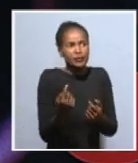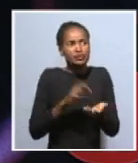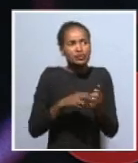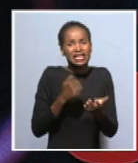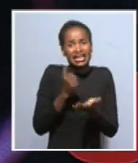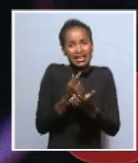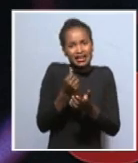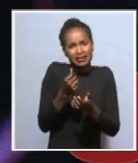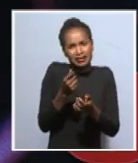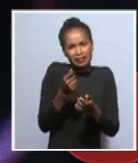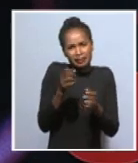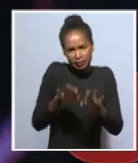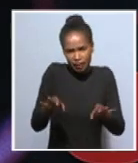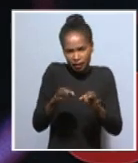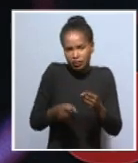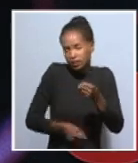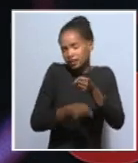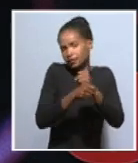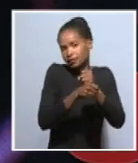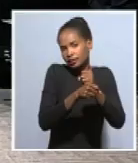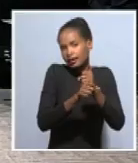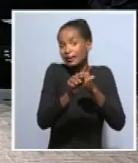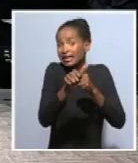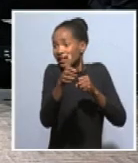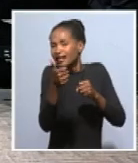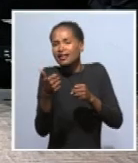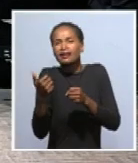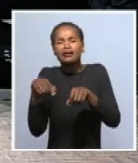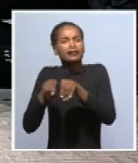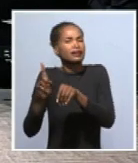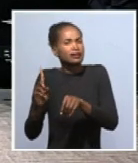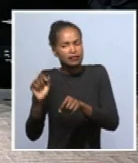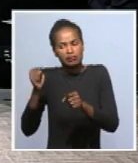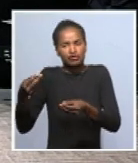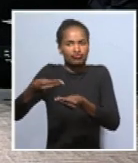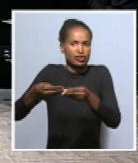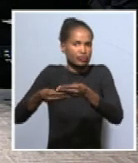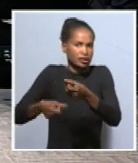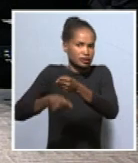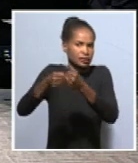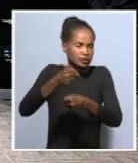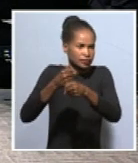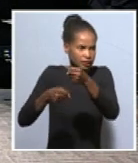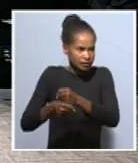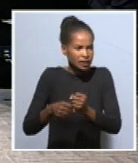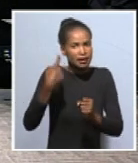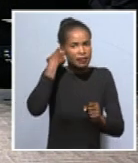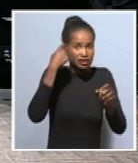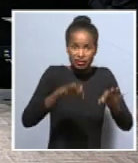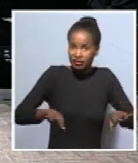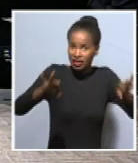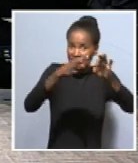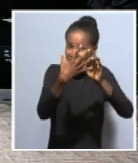player. Of course, you have farmers' unions, you have Ministry of Agriculture, you have other players that support